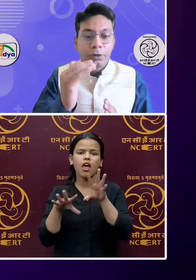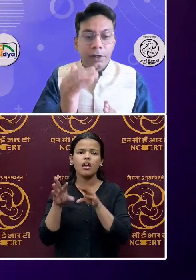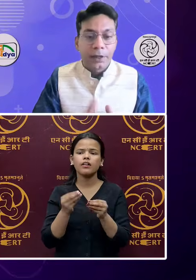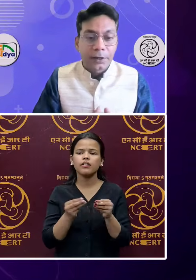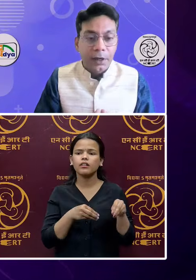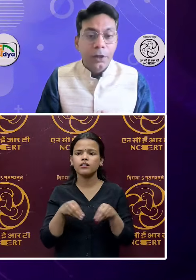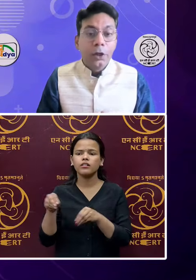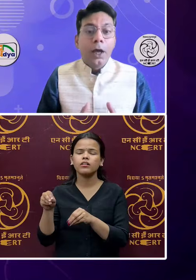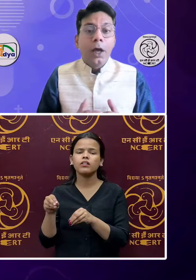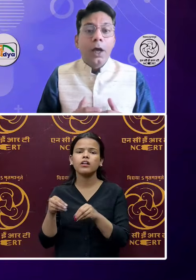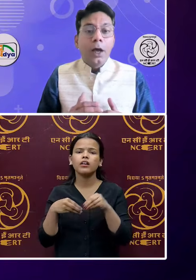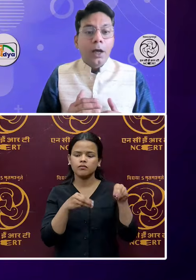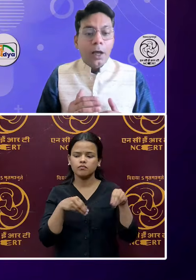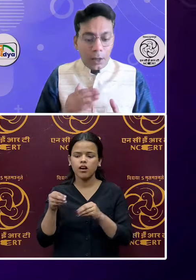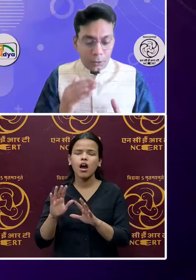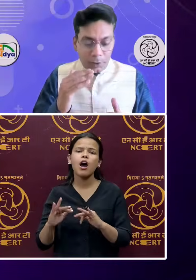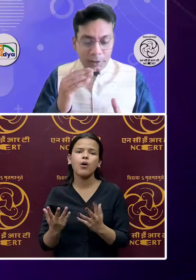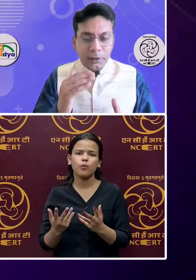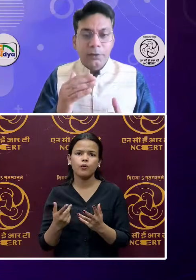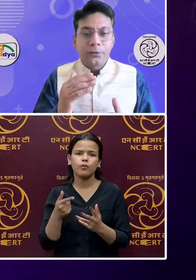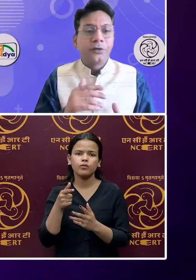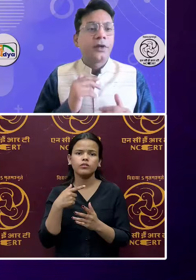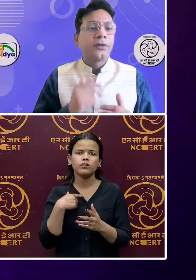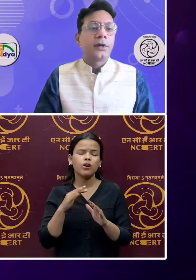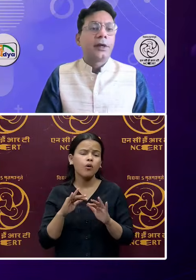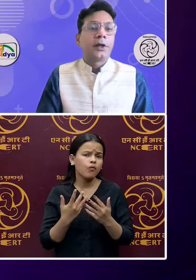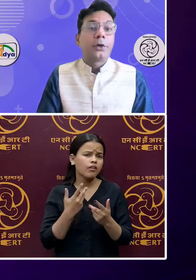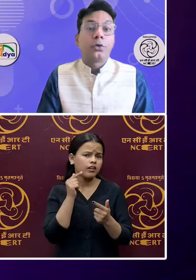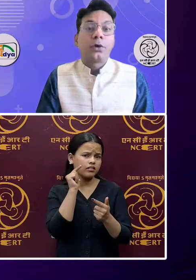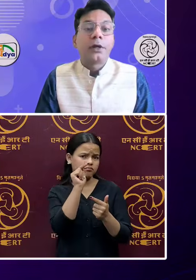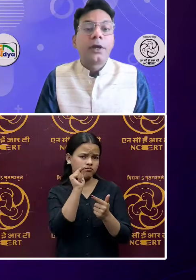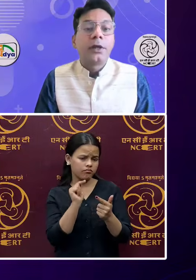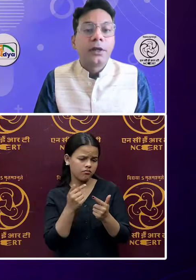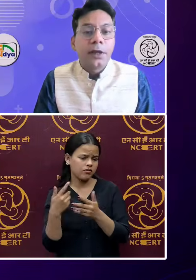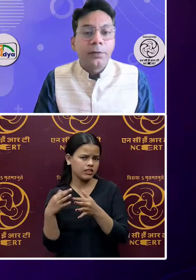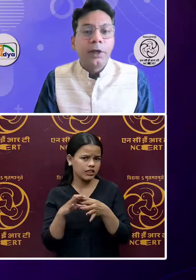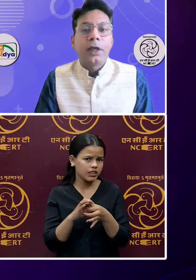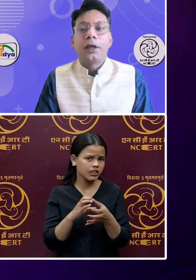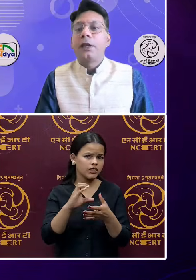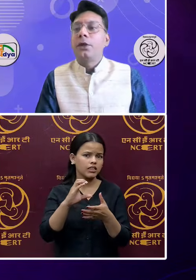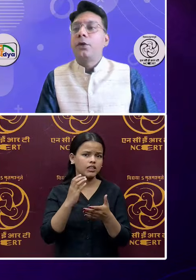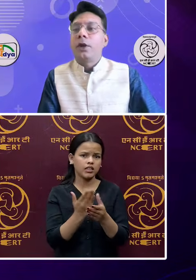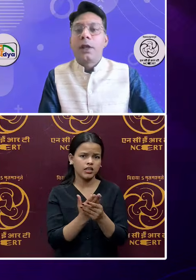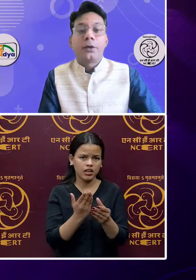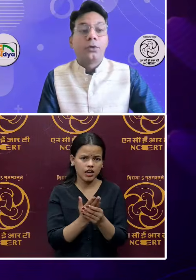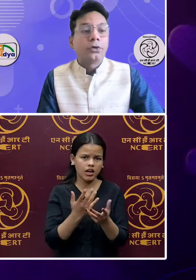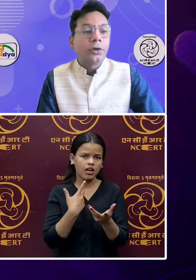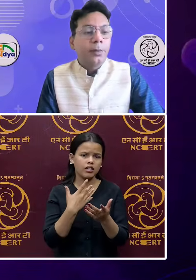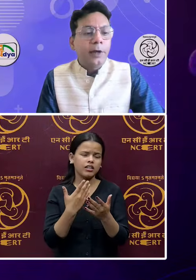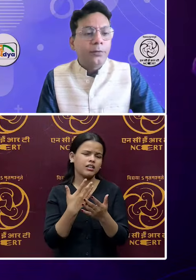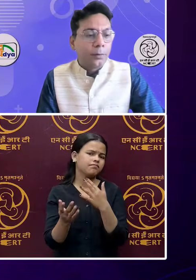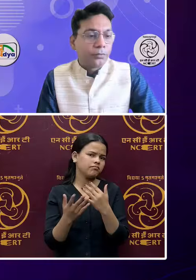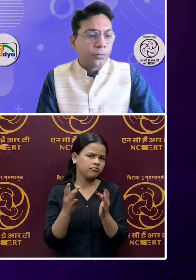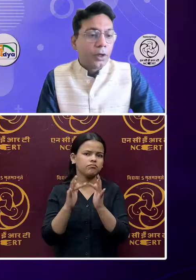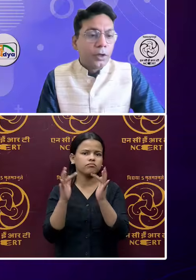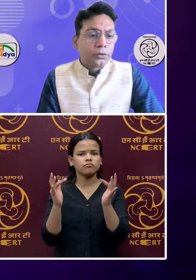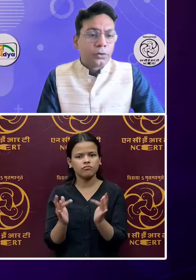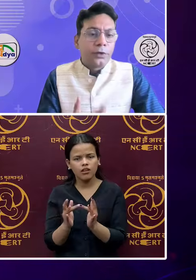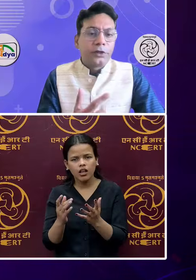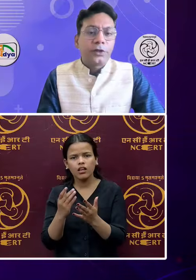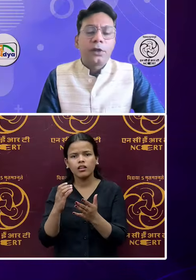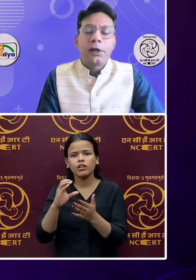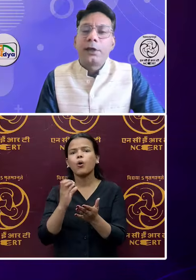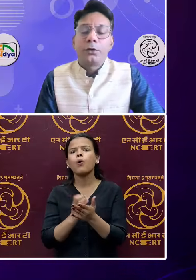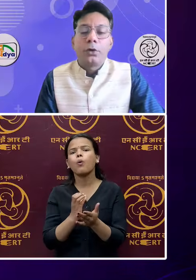delivered to the learner. What are the features related to content delivery in any online course platform?